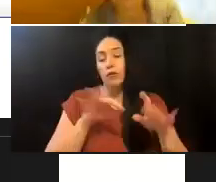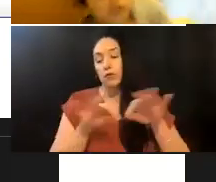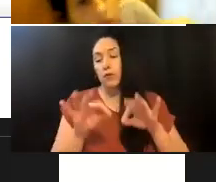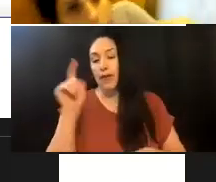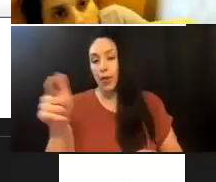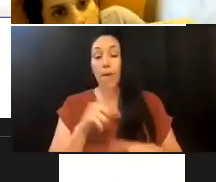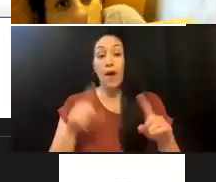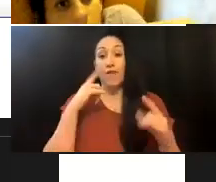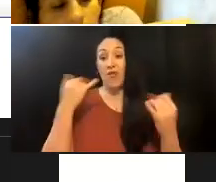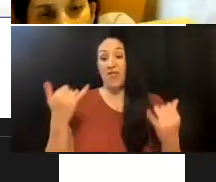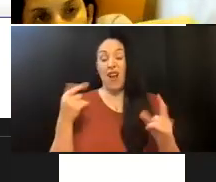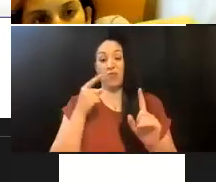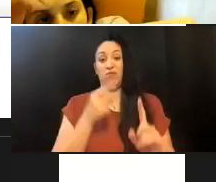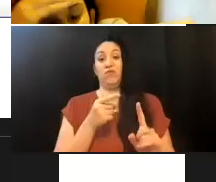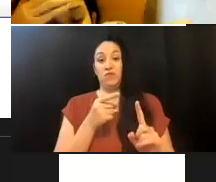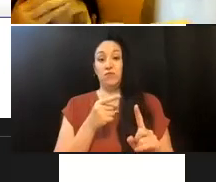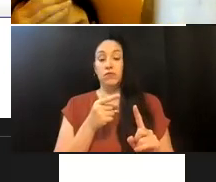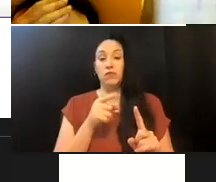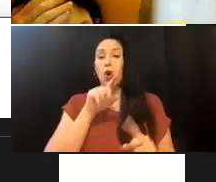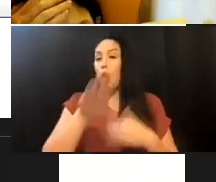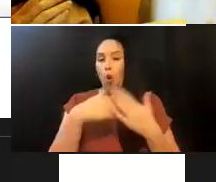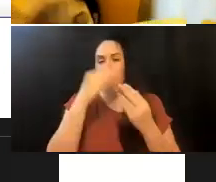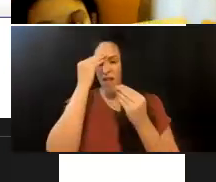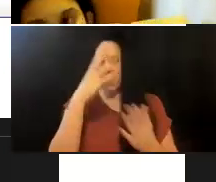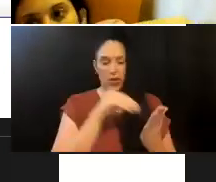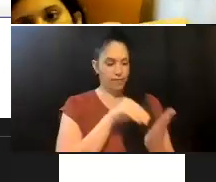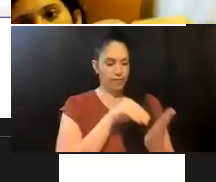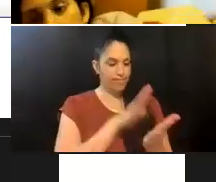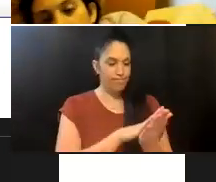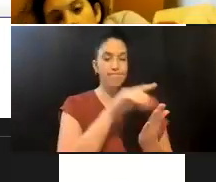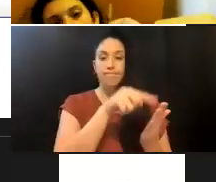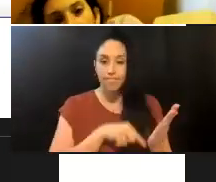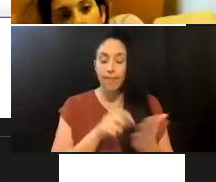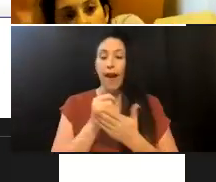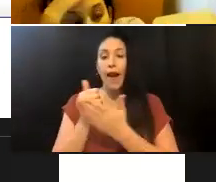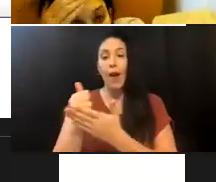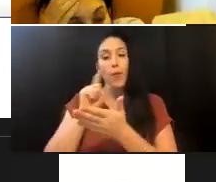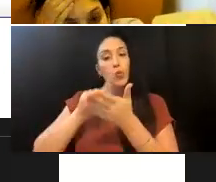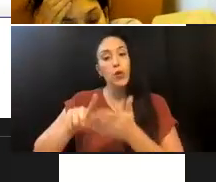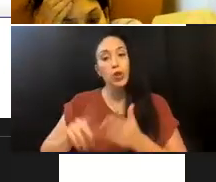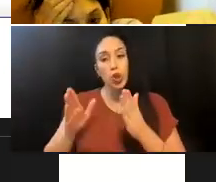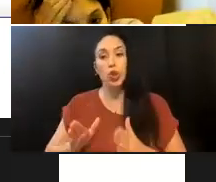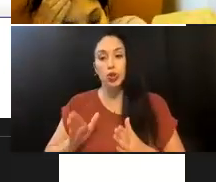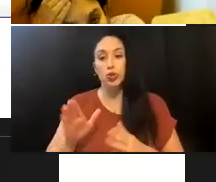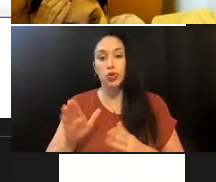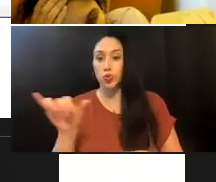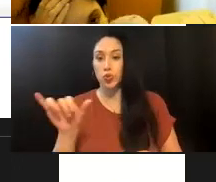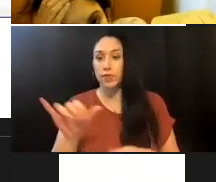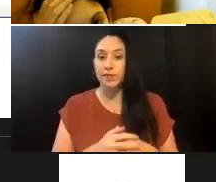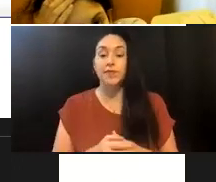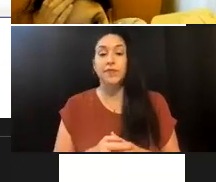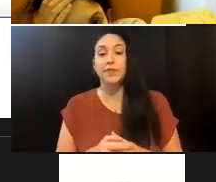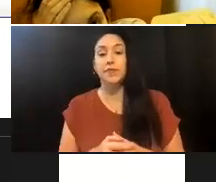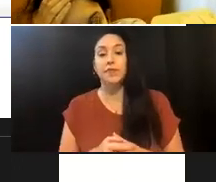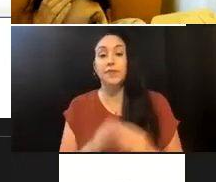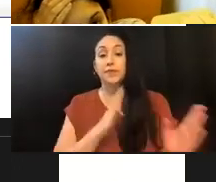that these are all done, and they record all of that, and that can help inform researchers as they're looking at the data later on. You can also then,